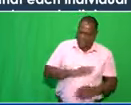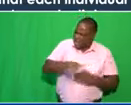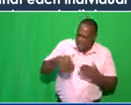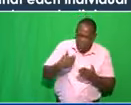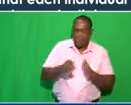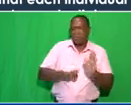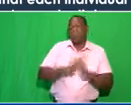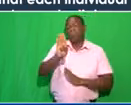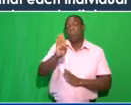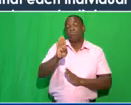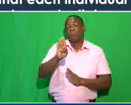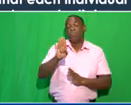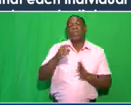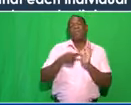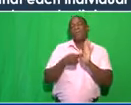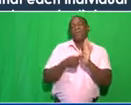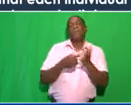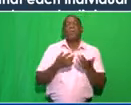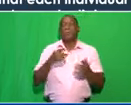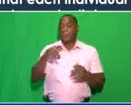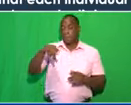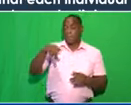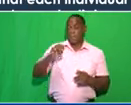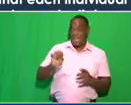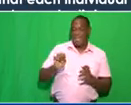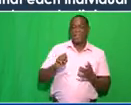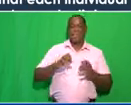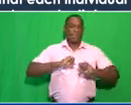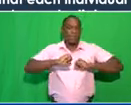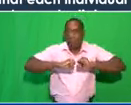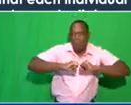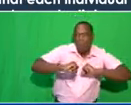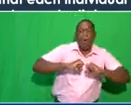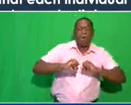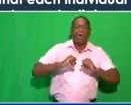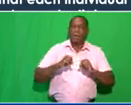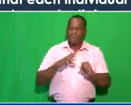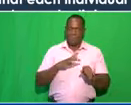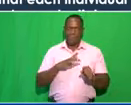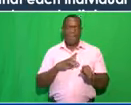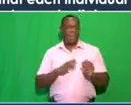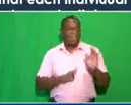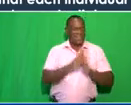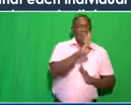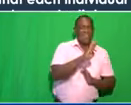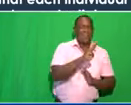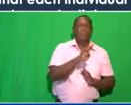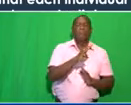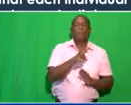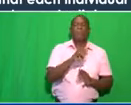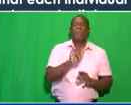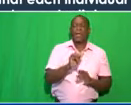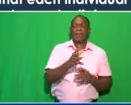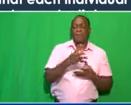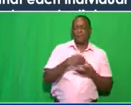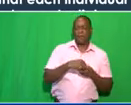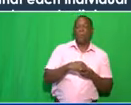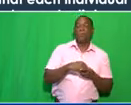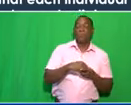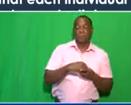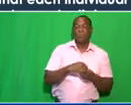will excel in physical education as an athlete, that should be accommodated. That's the excellence